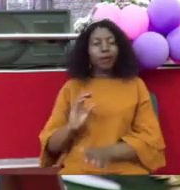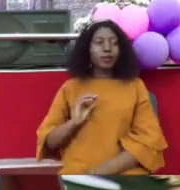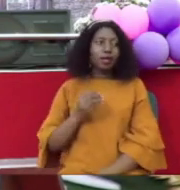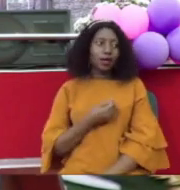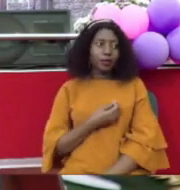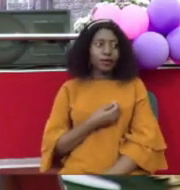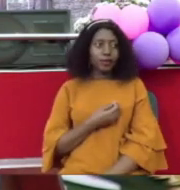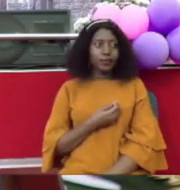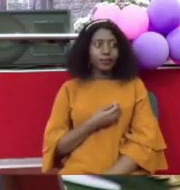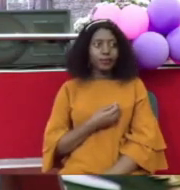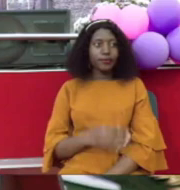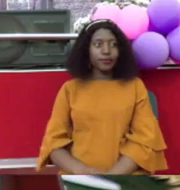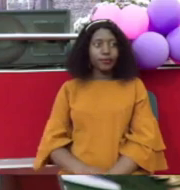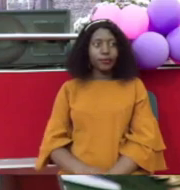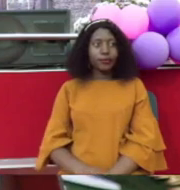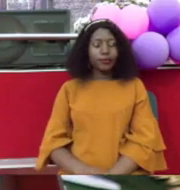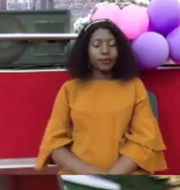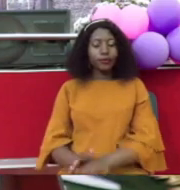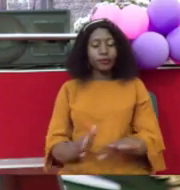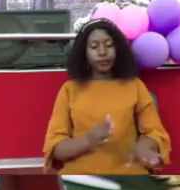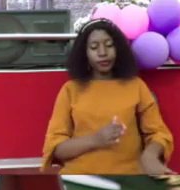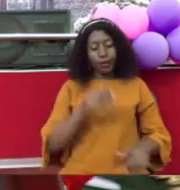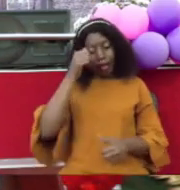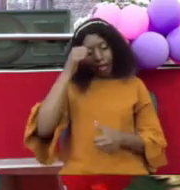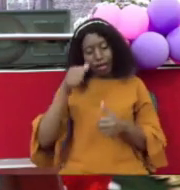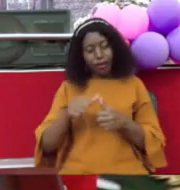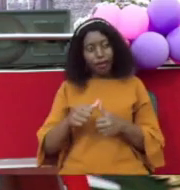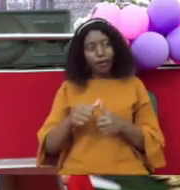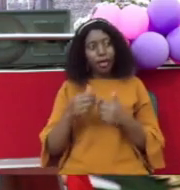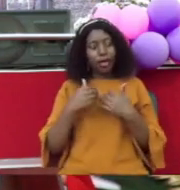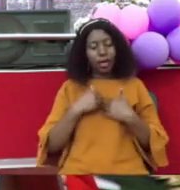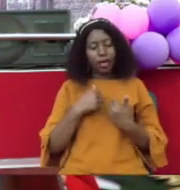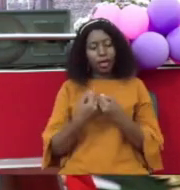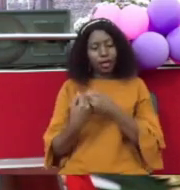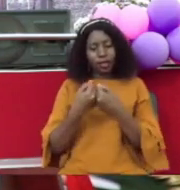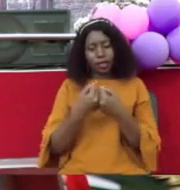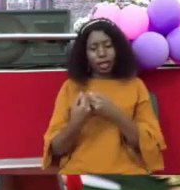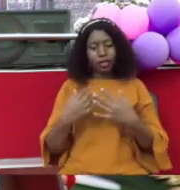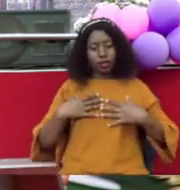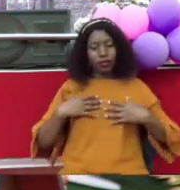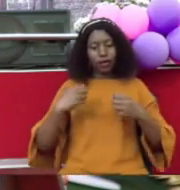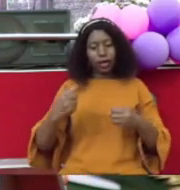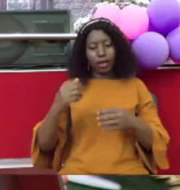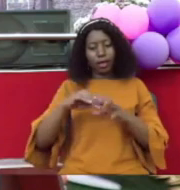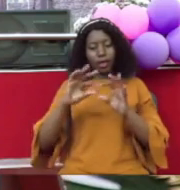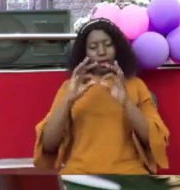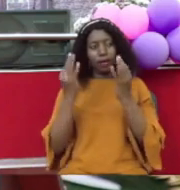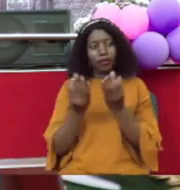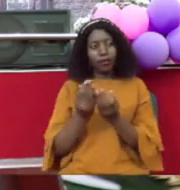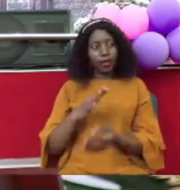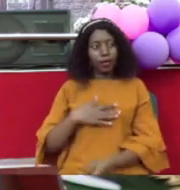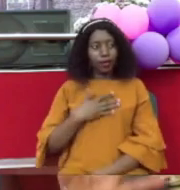unakuwa wetu. I remember I've had challenges of health in my family. Nilikuwa na changamoto